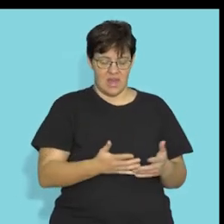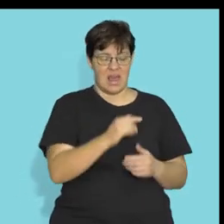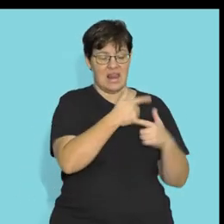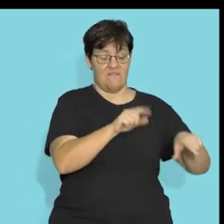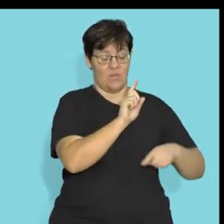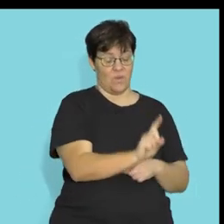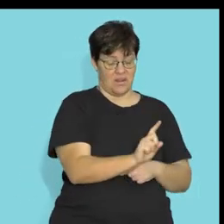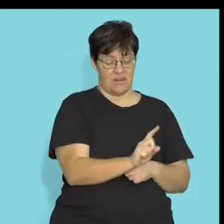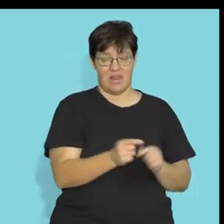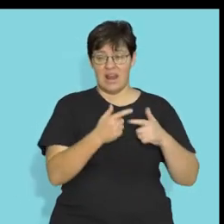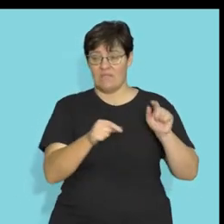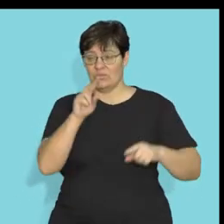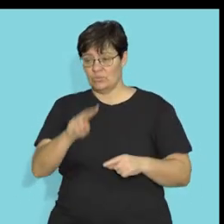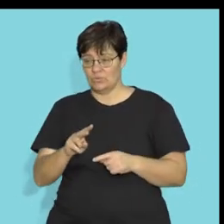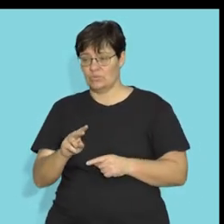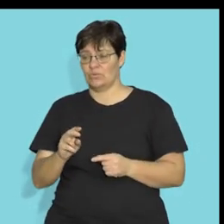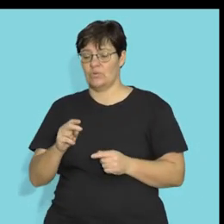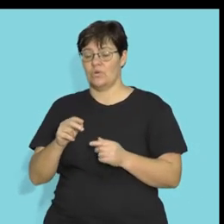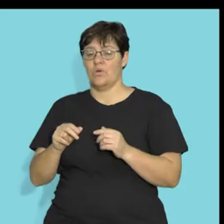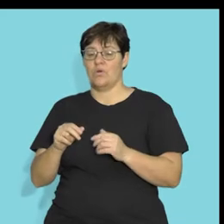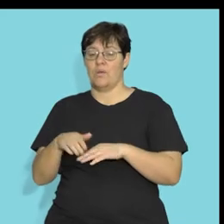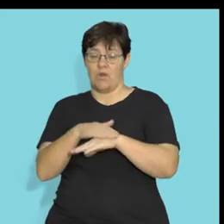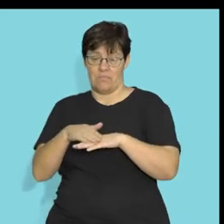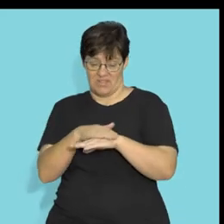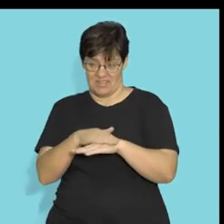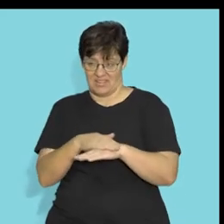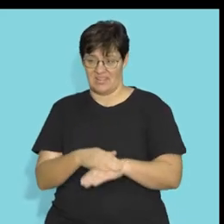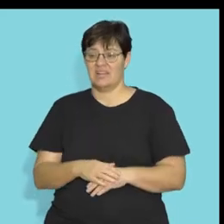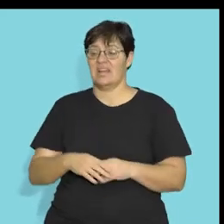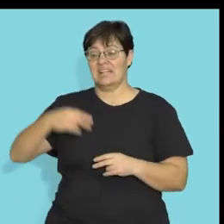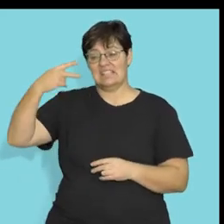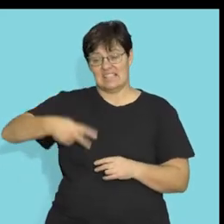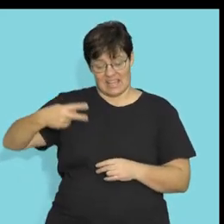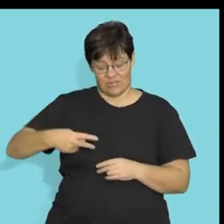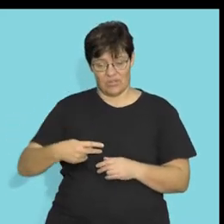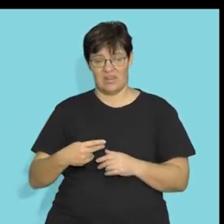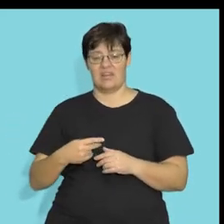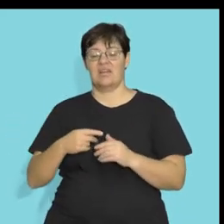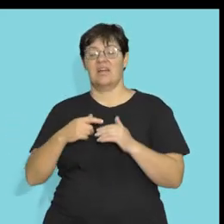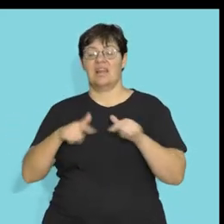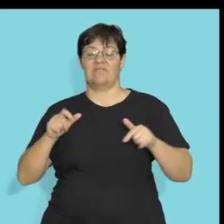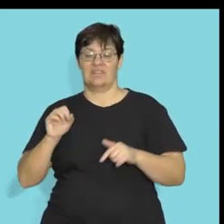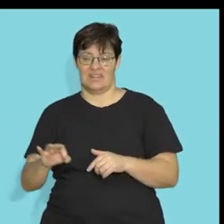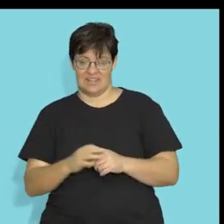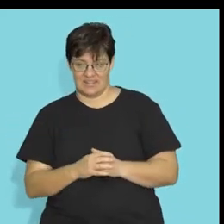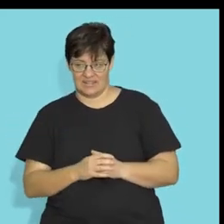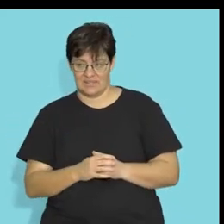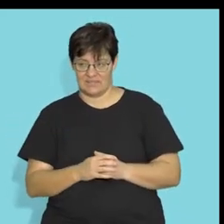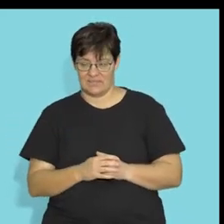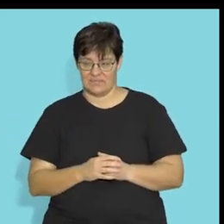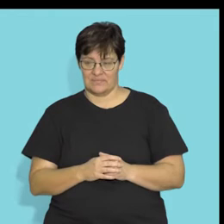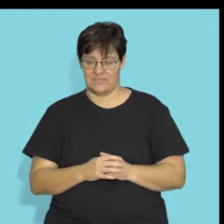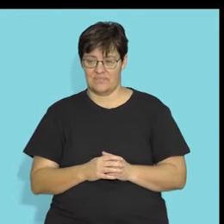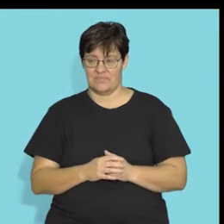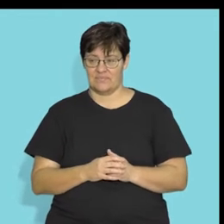in the ecosystem. Often our first trophic levels point to the producers. The second trophic levels